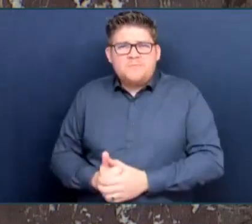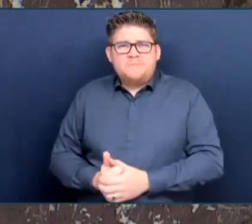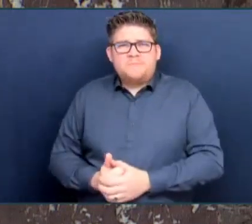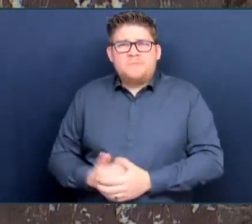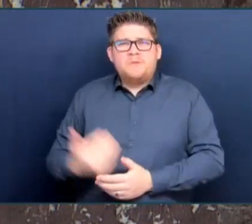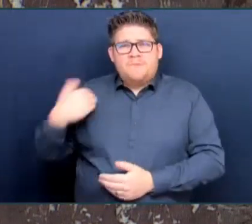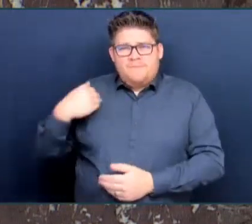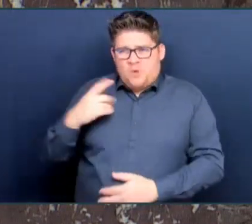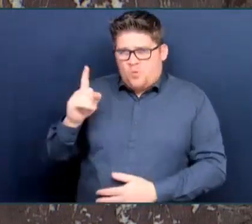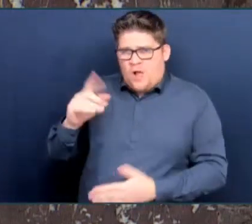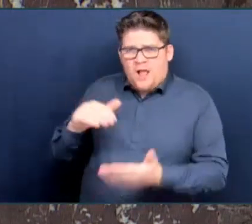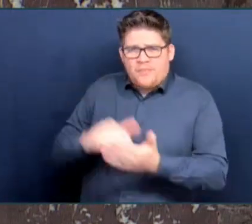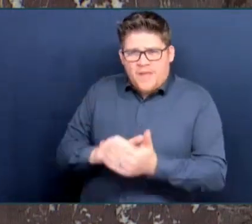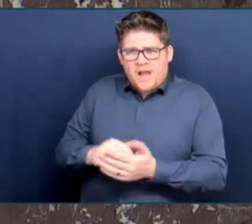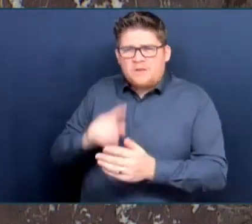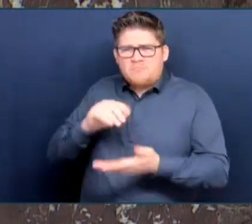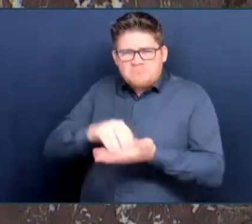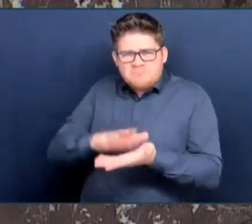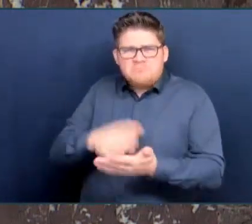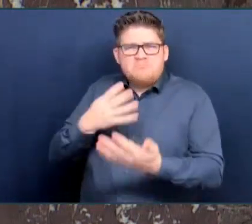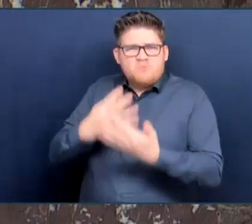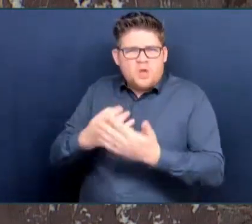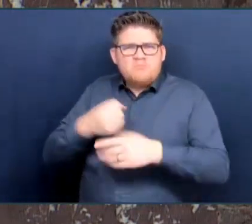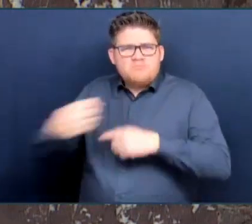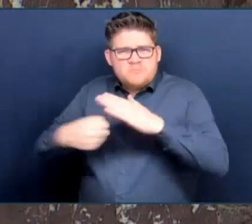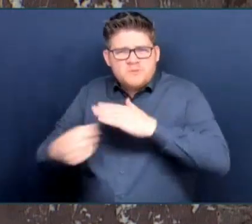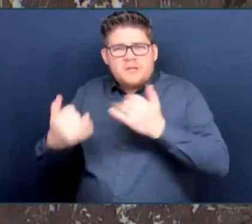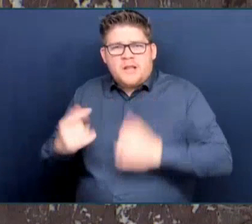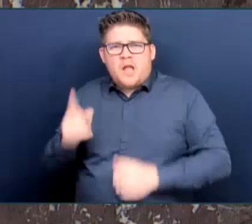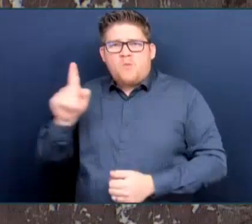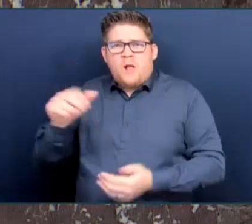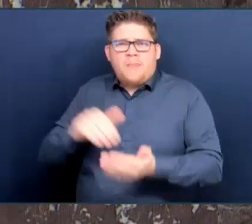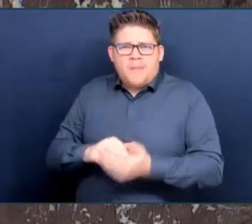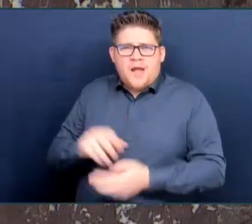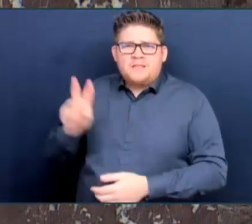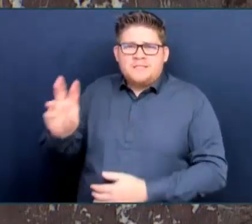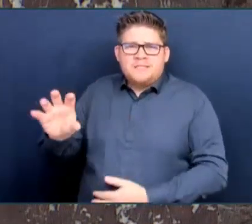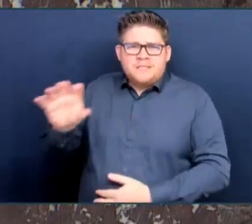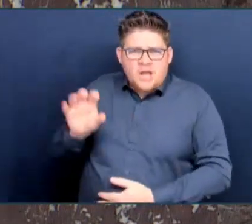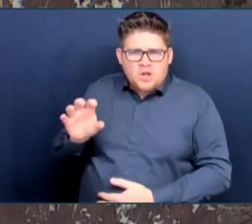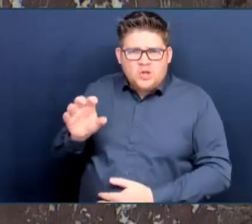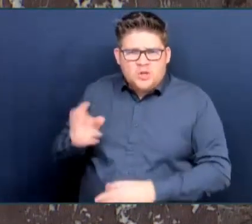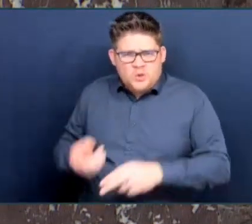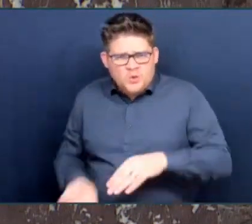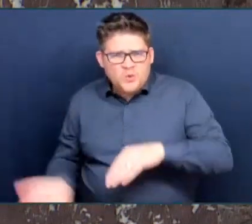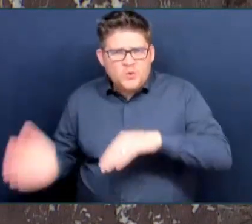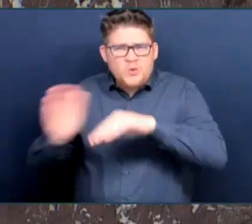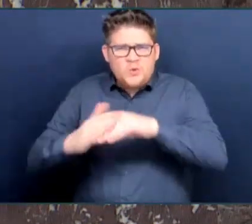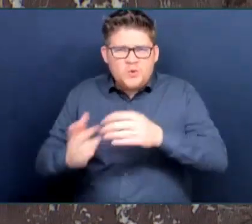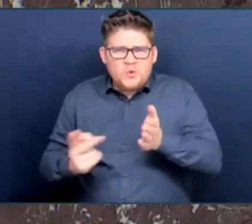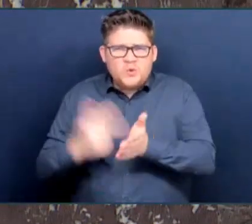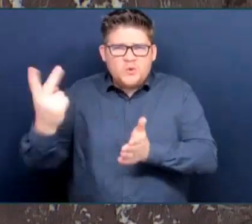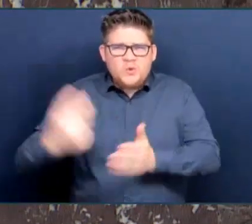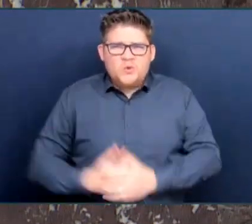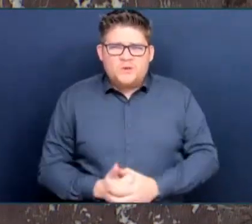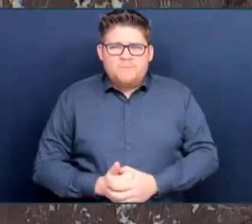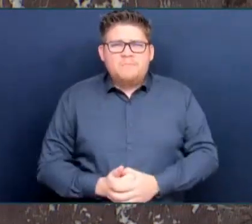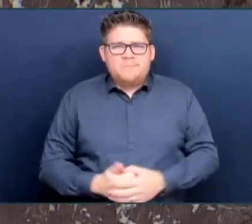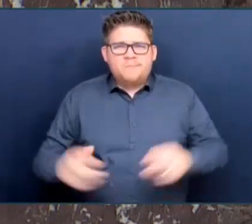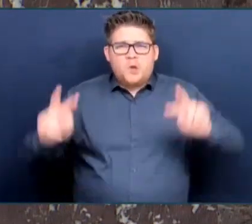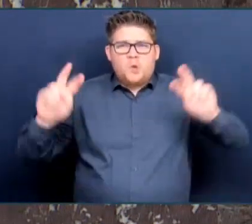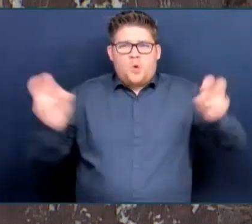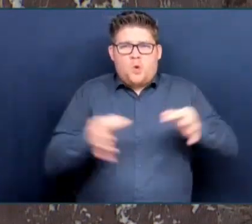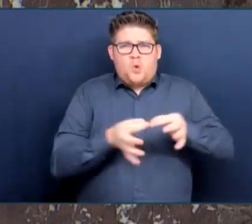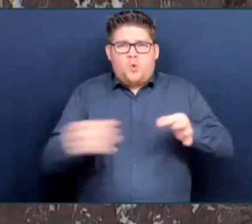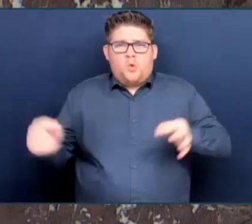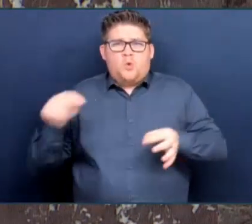Area Public Safety Association says, quote, "They're literally playing Russian roulette right now with the lives of people in Nanaimo.